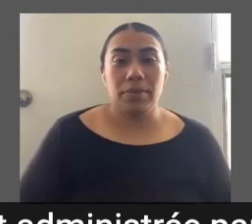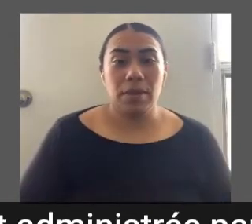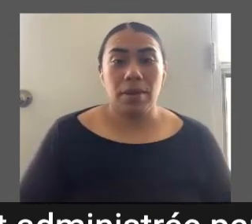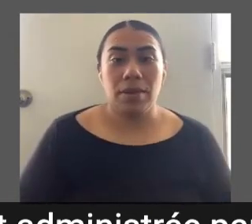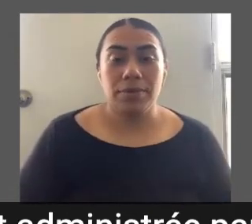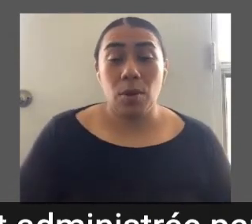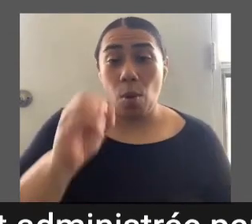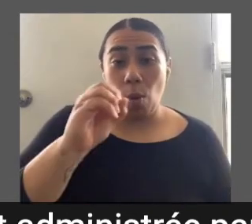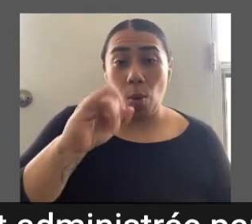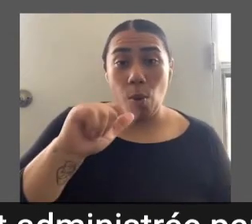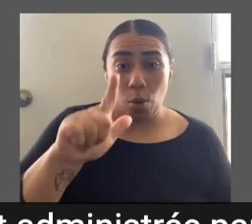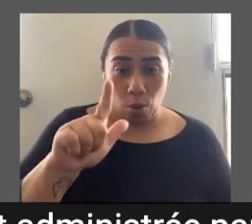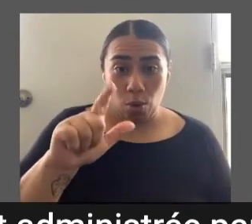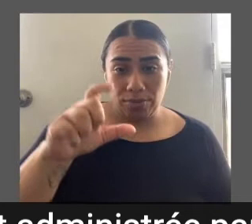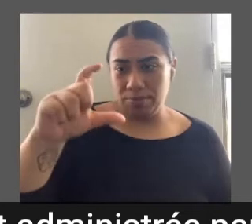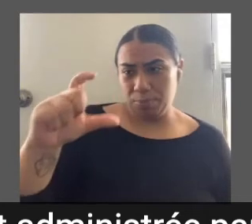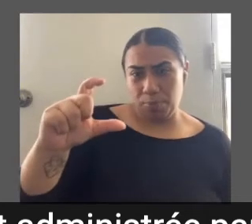bottle and is administered